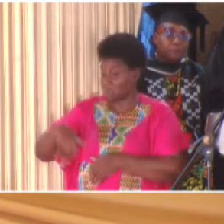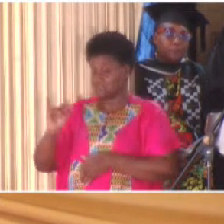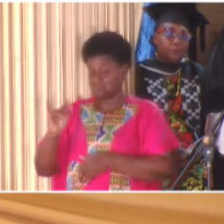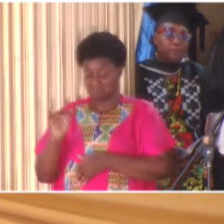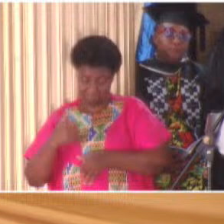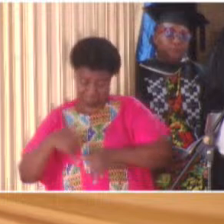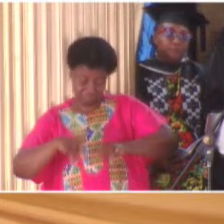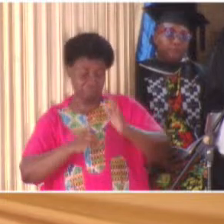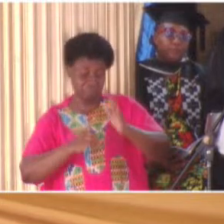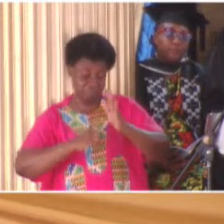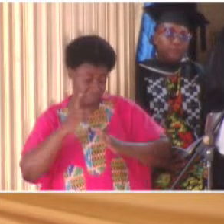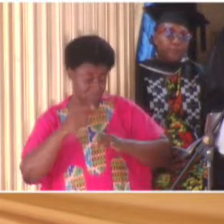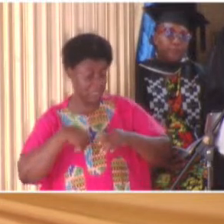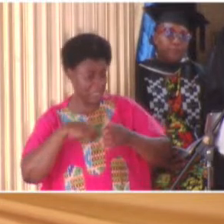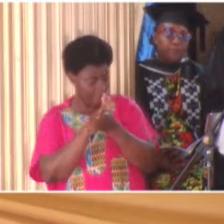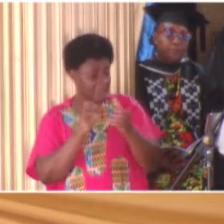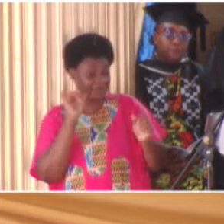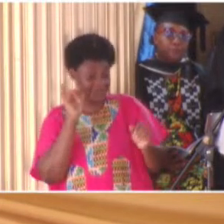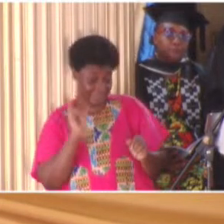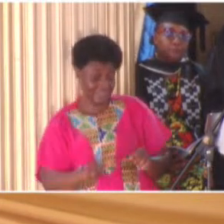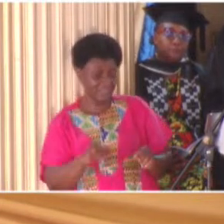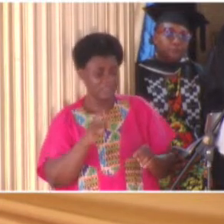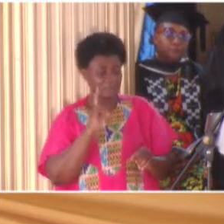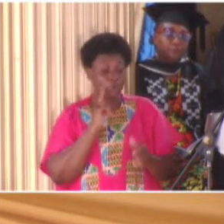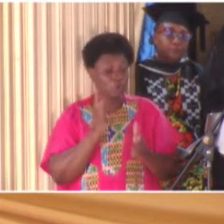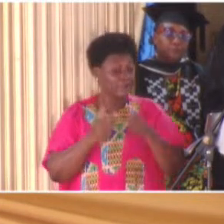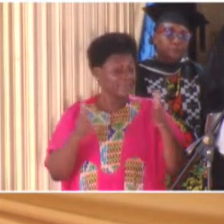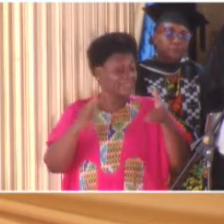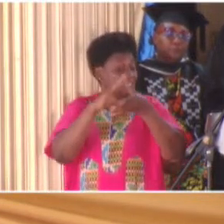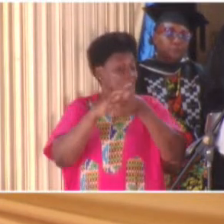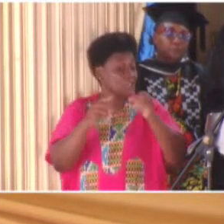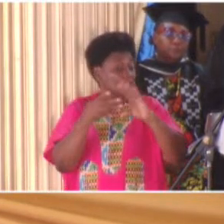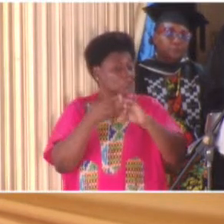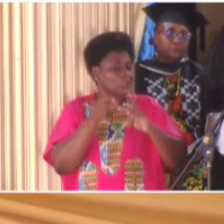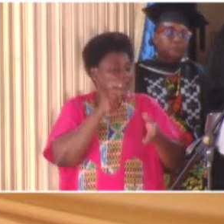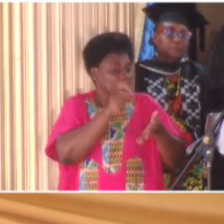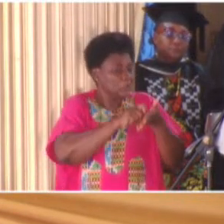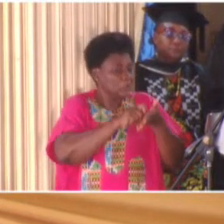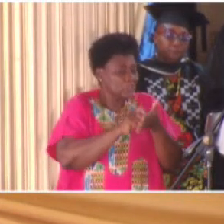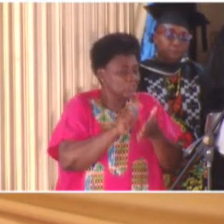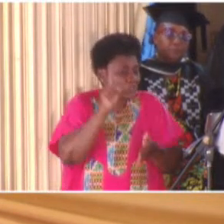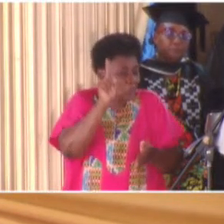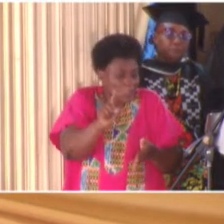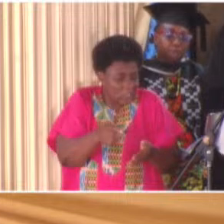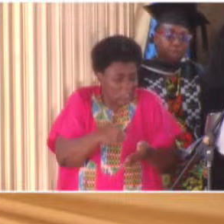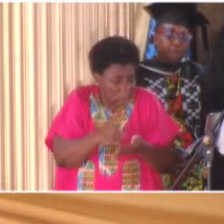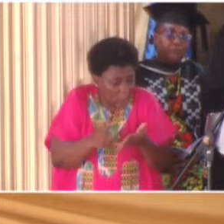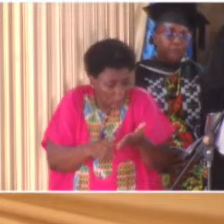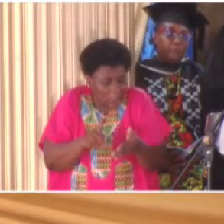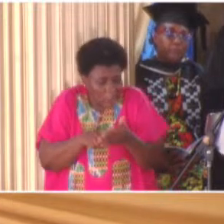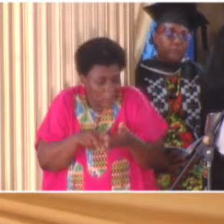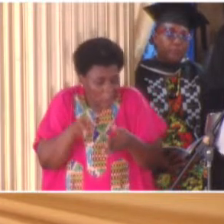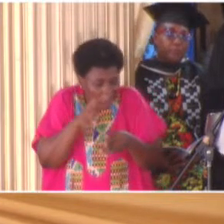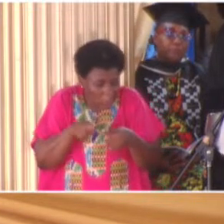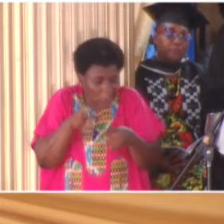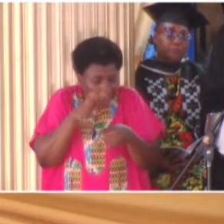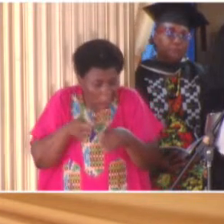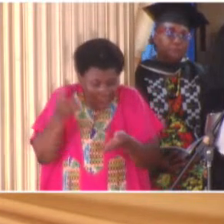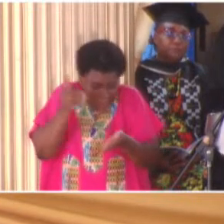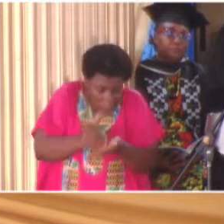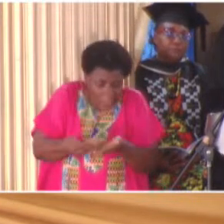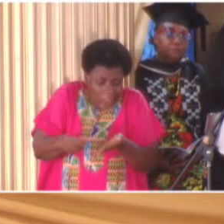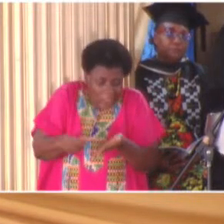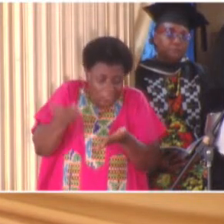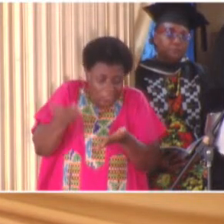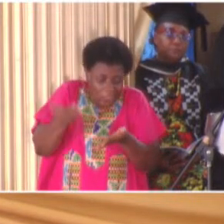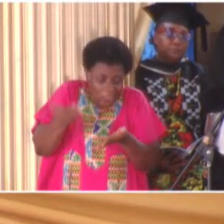shape. And I believe that's okay, because great stories are not written in a single draft. They are revised, rewritten,